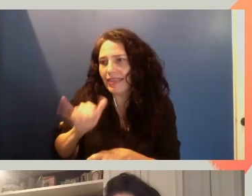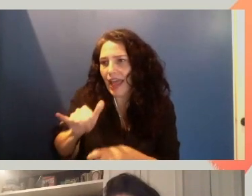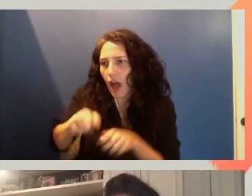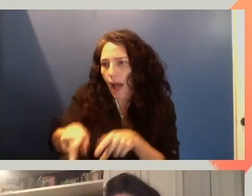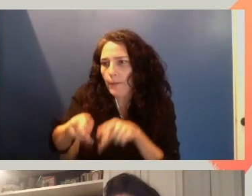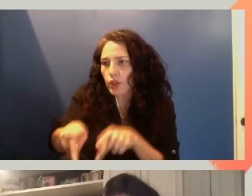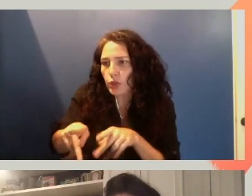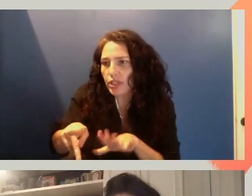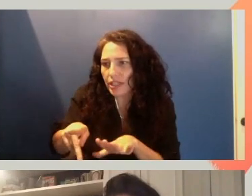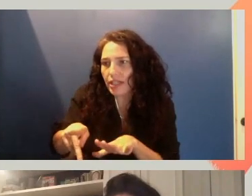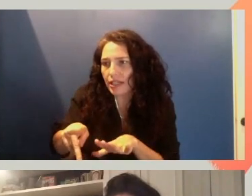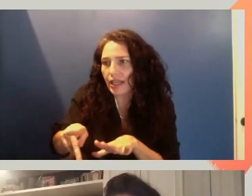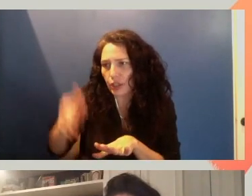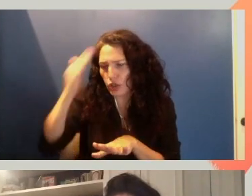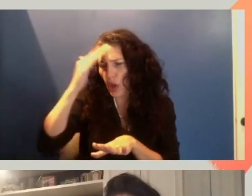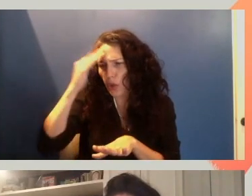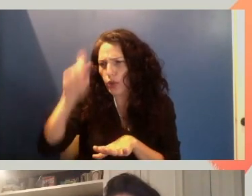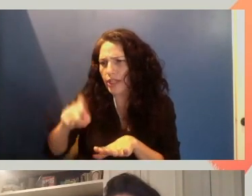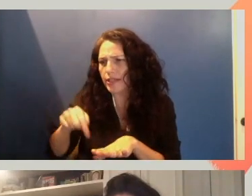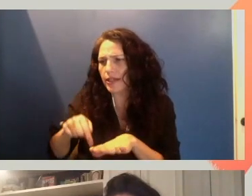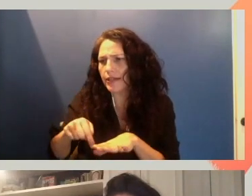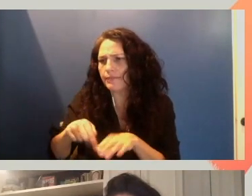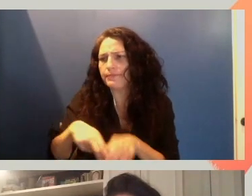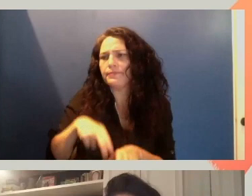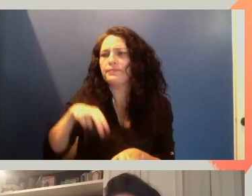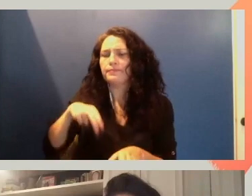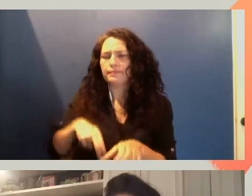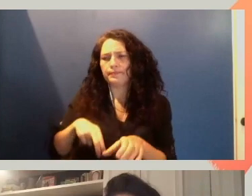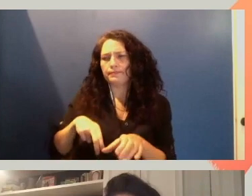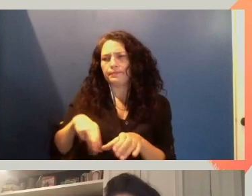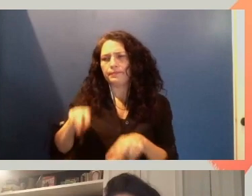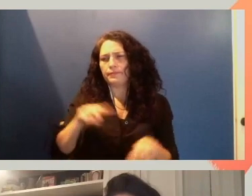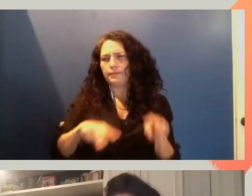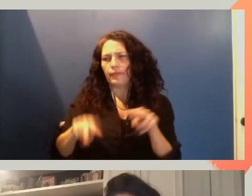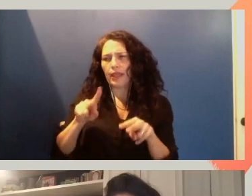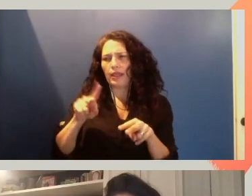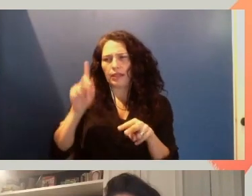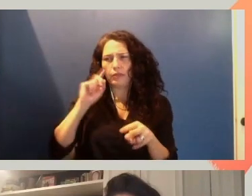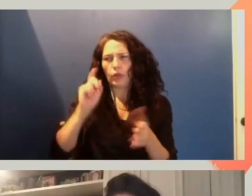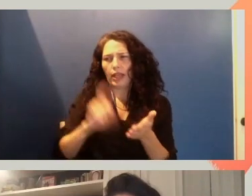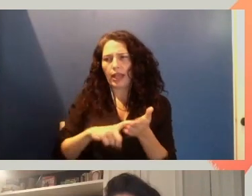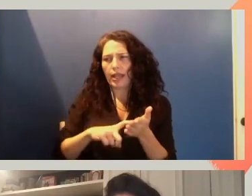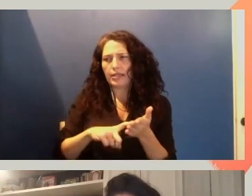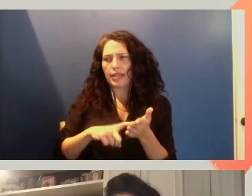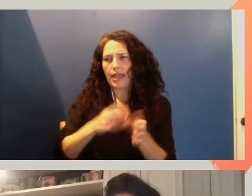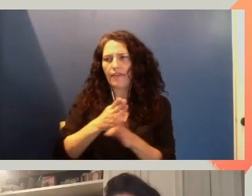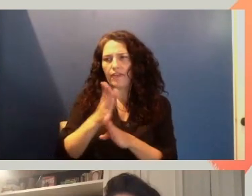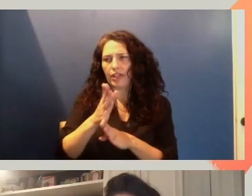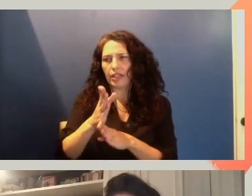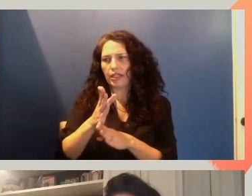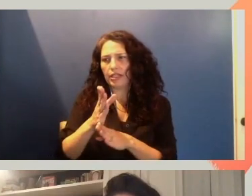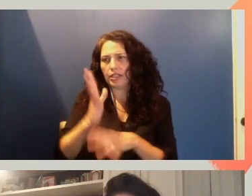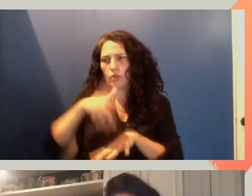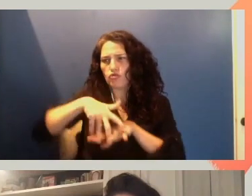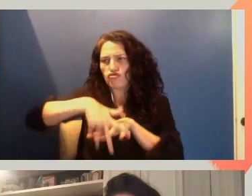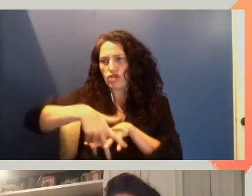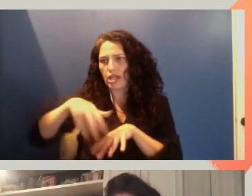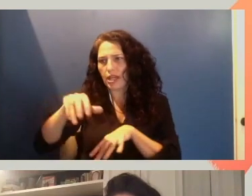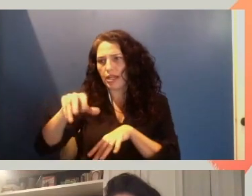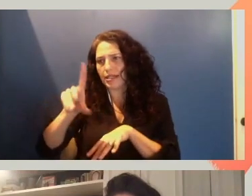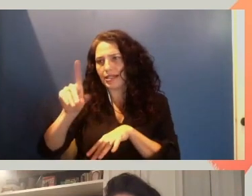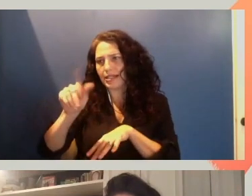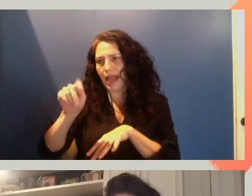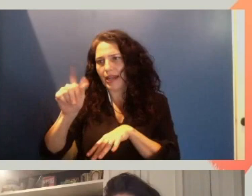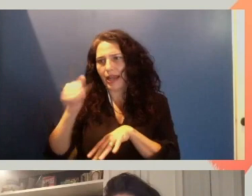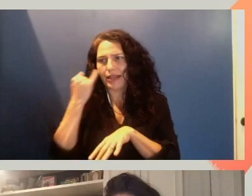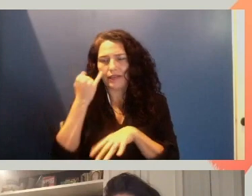back and analyze the field rooted in data, whether that's qualitative or quantitative, in order to